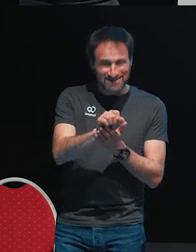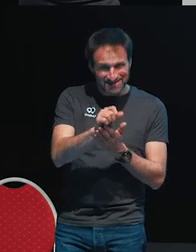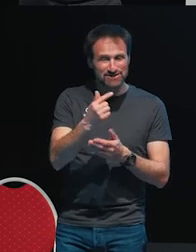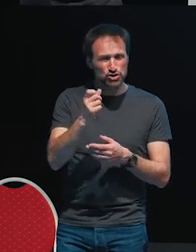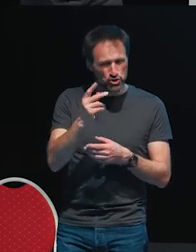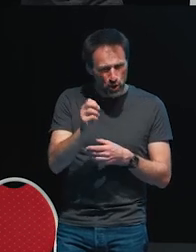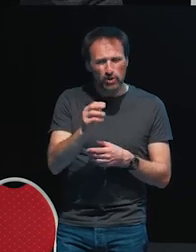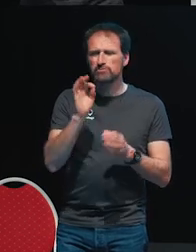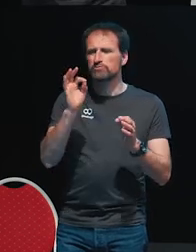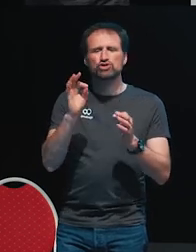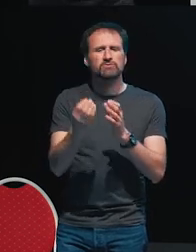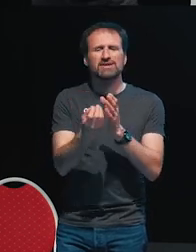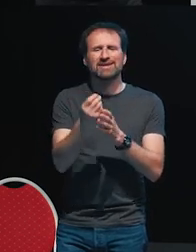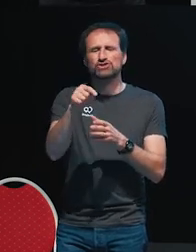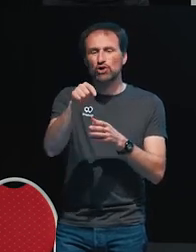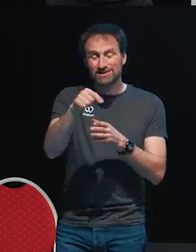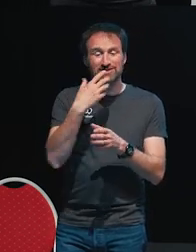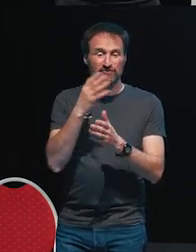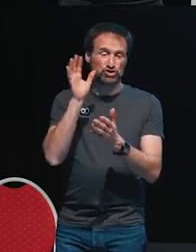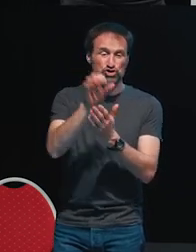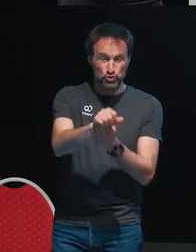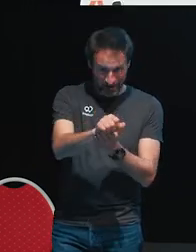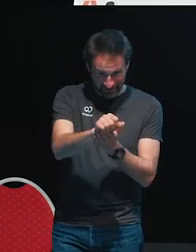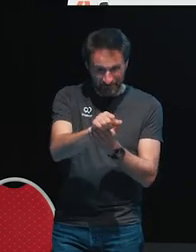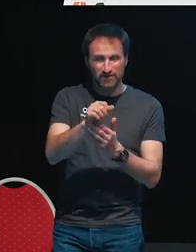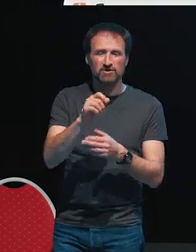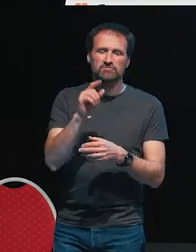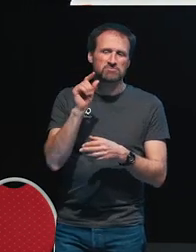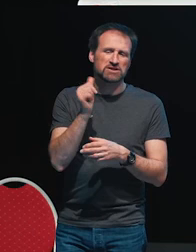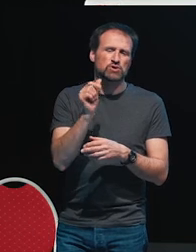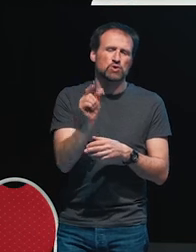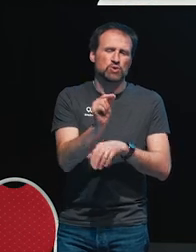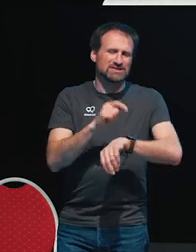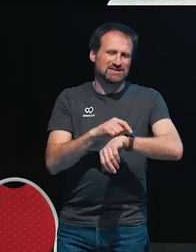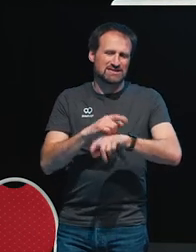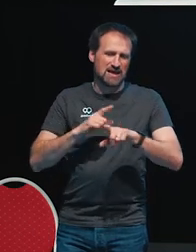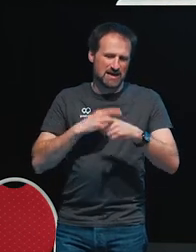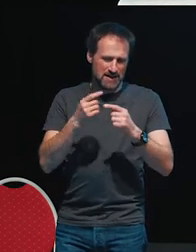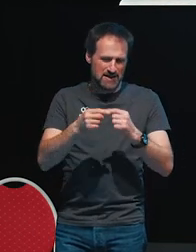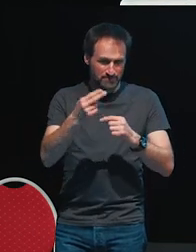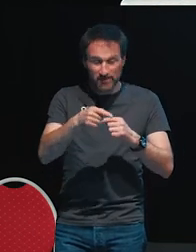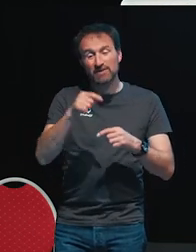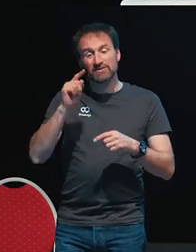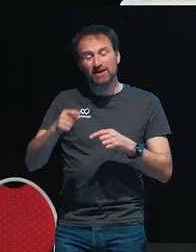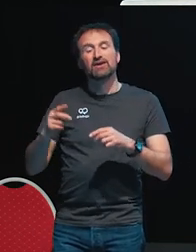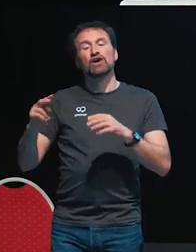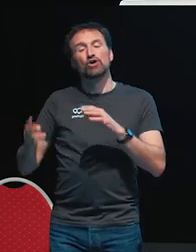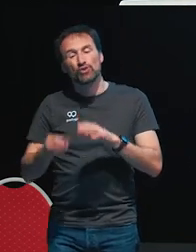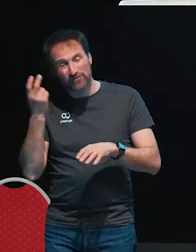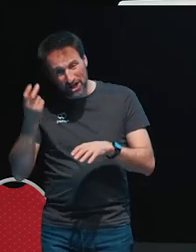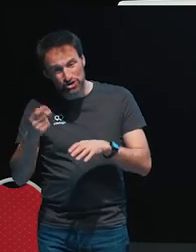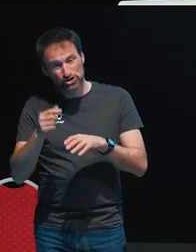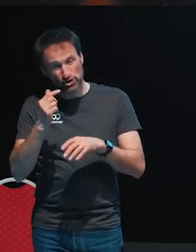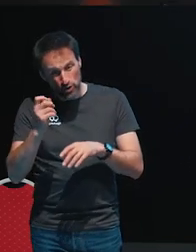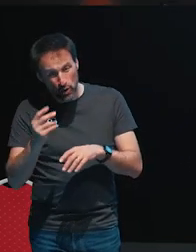resource, and they're often or usually very short-lived. A refresh token lets you request new access tokens. An ID